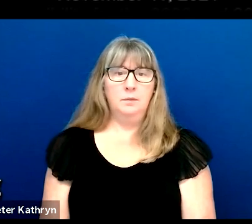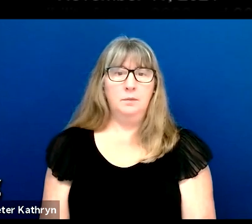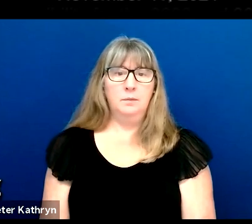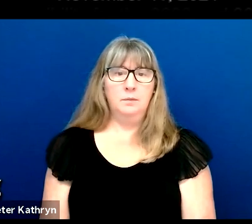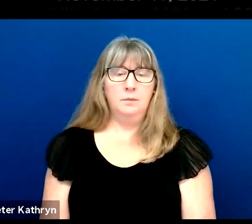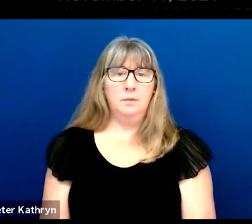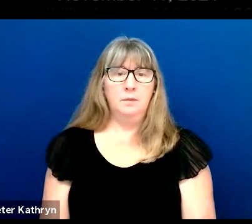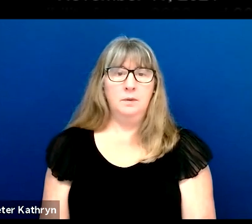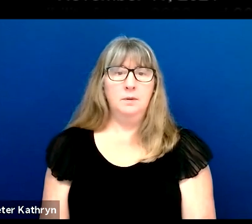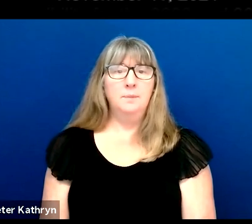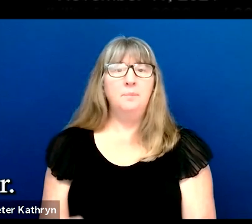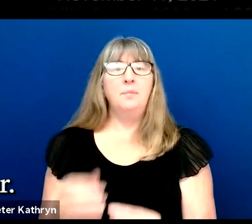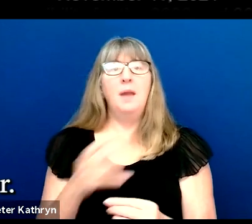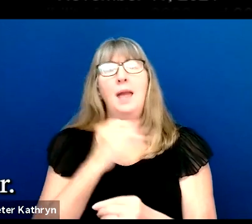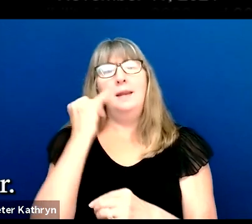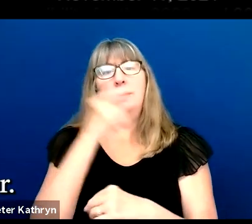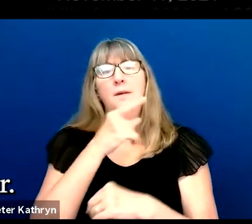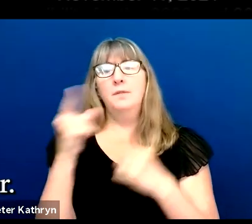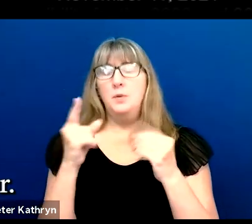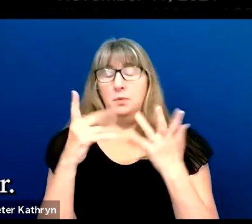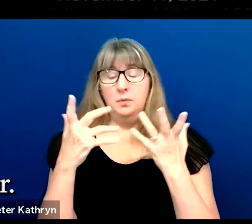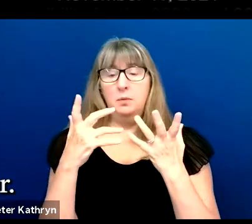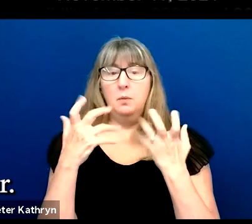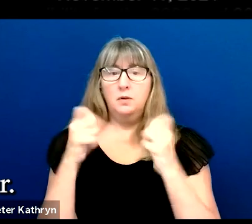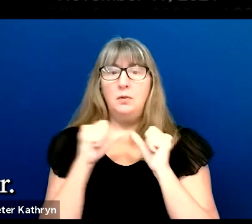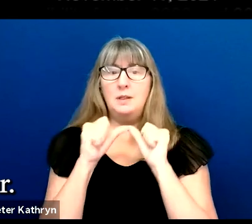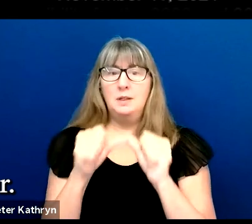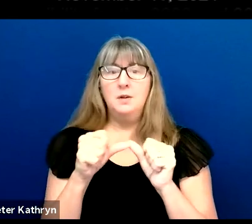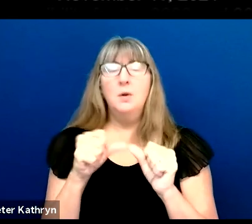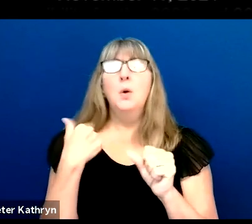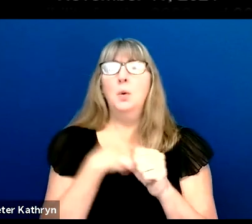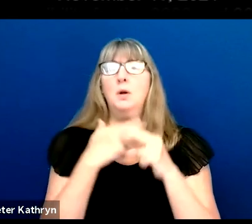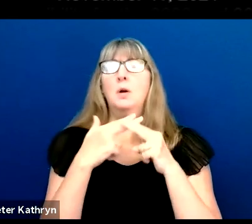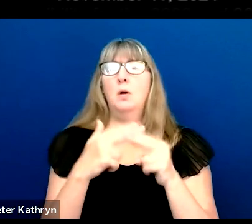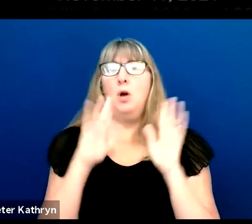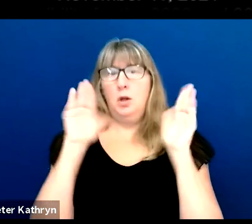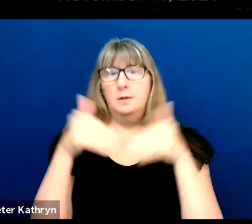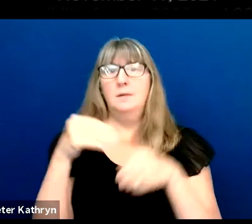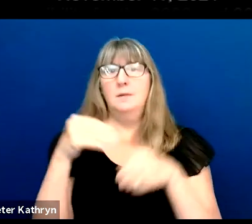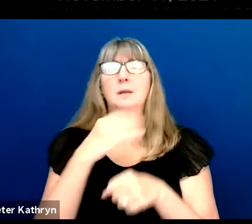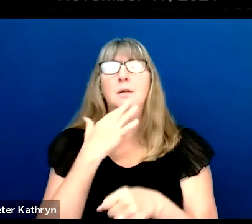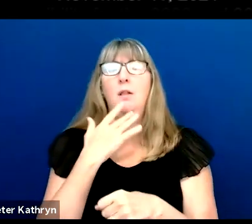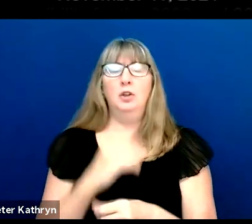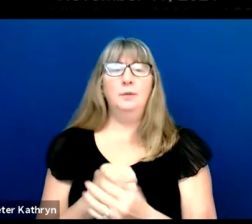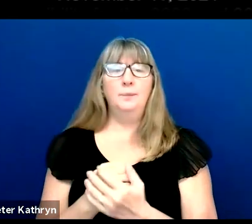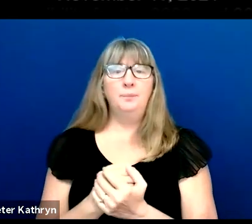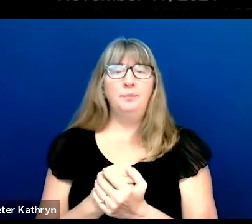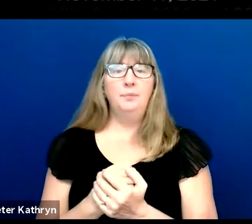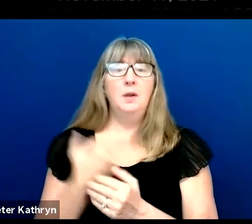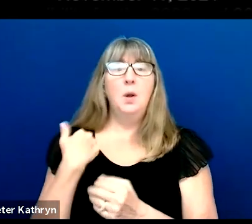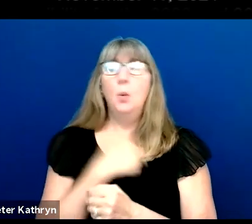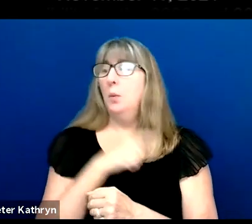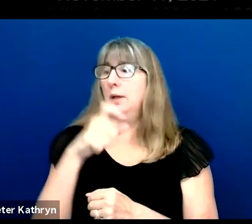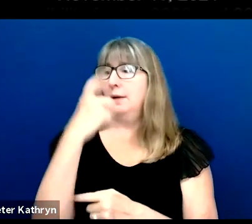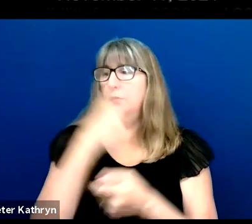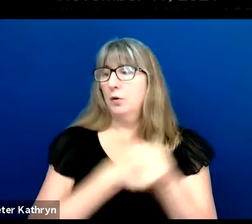we're continuing programming under the name Autism in Color. And what we need in terms of